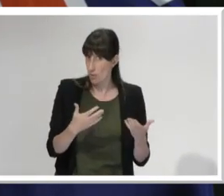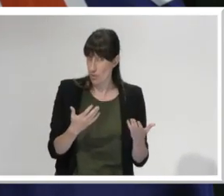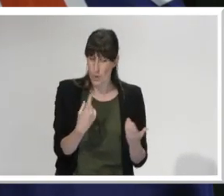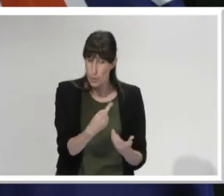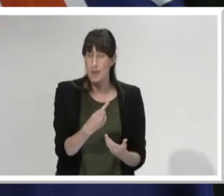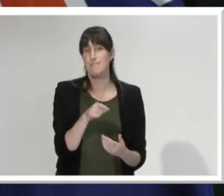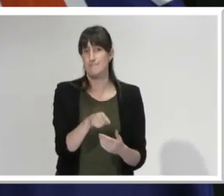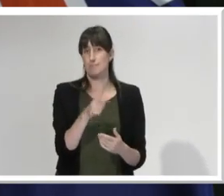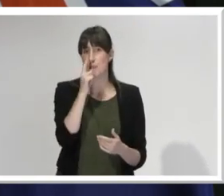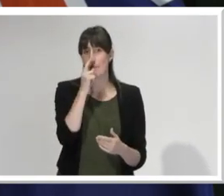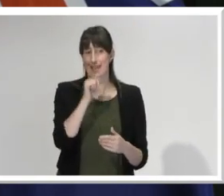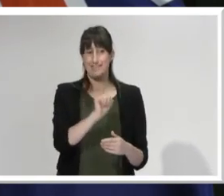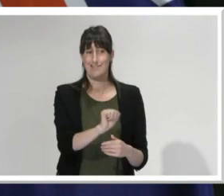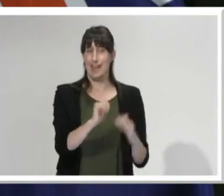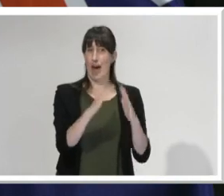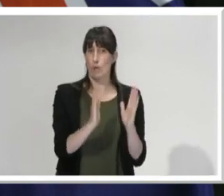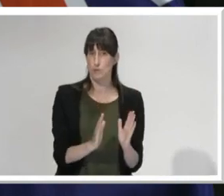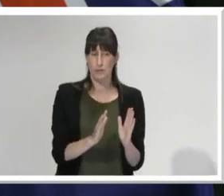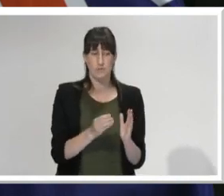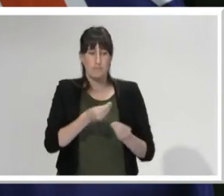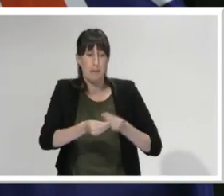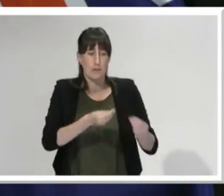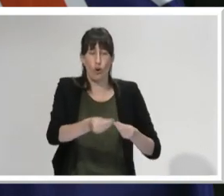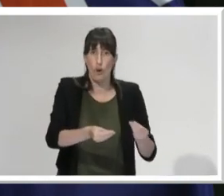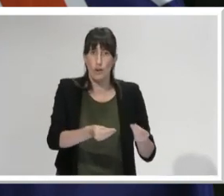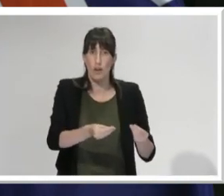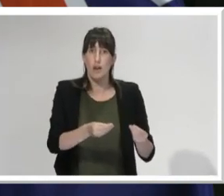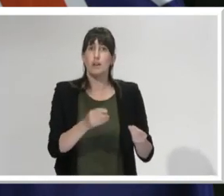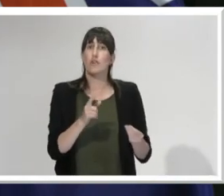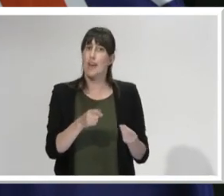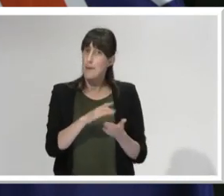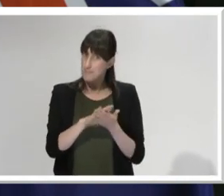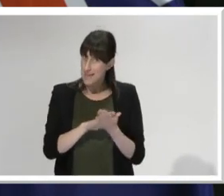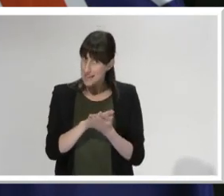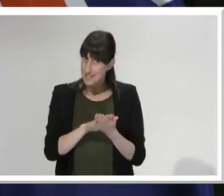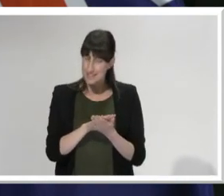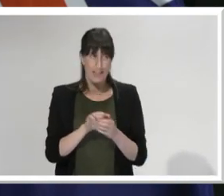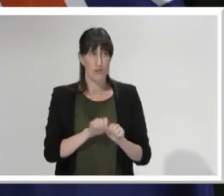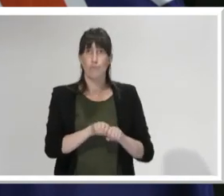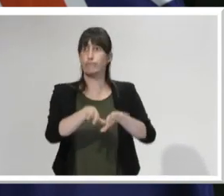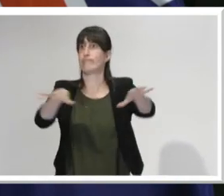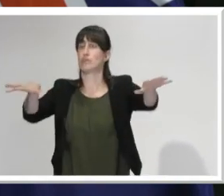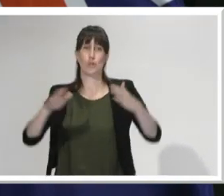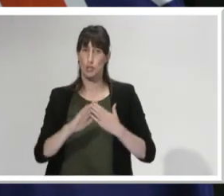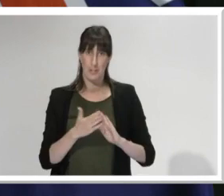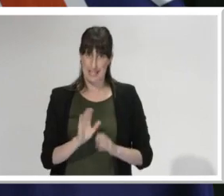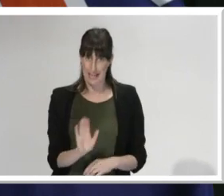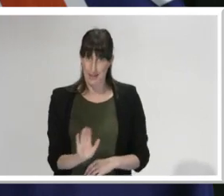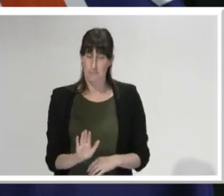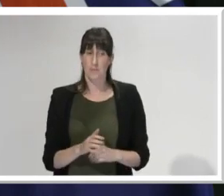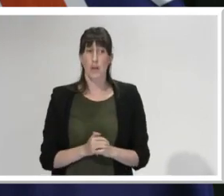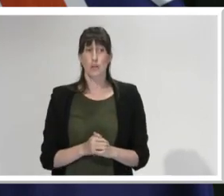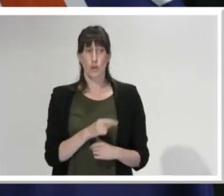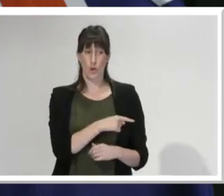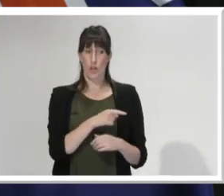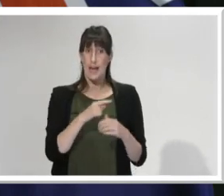And so that tells us something, and actually it tells us something helpful. We now have, as Dr. Bloomfield has said,